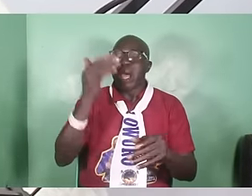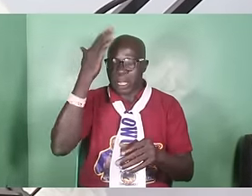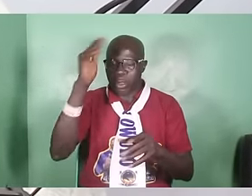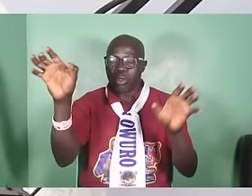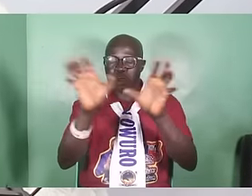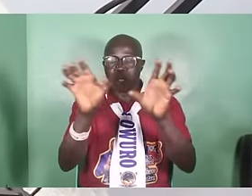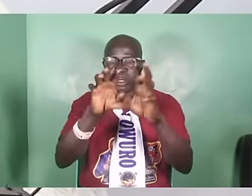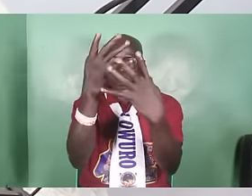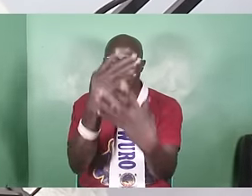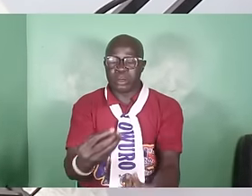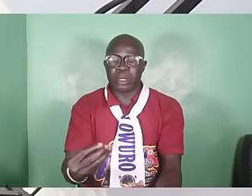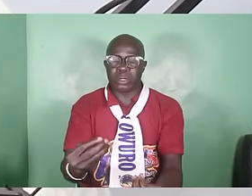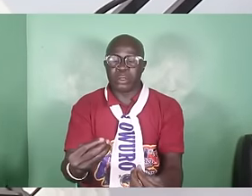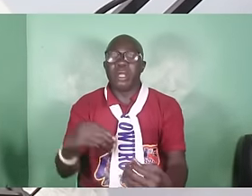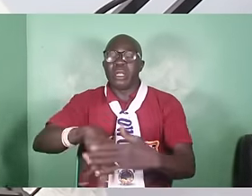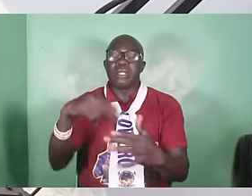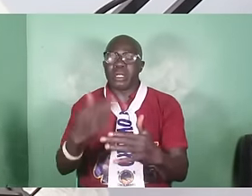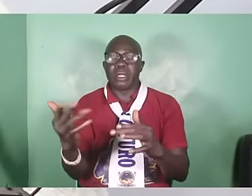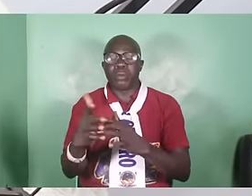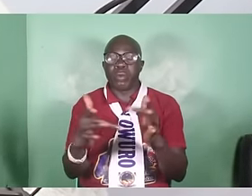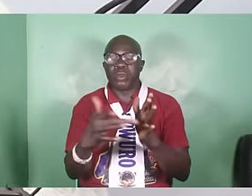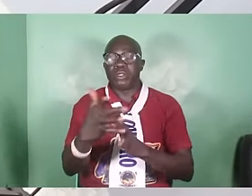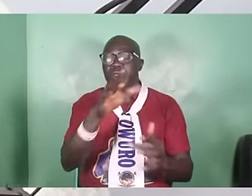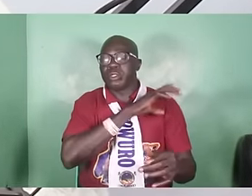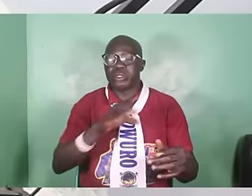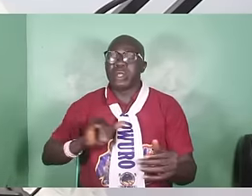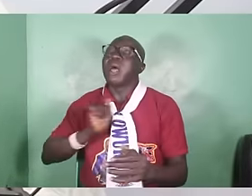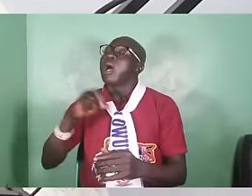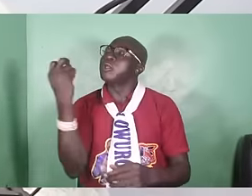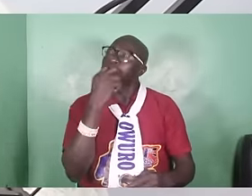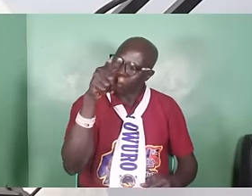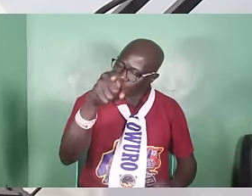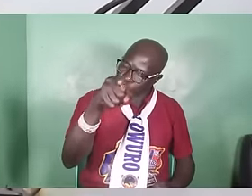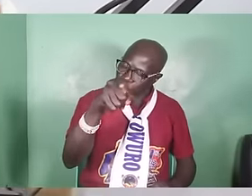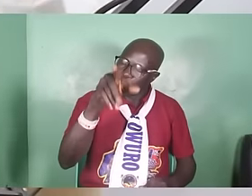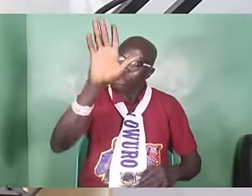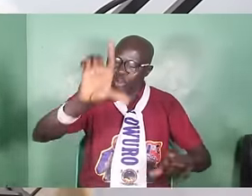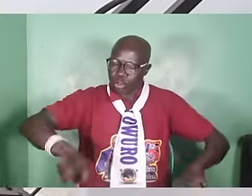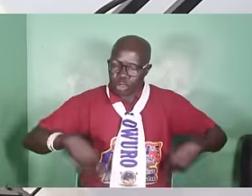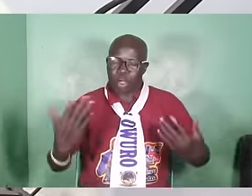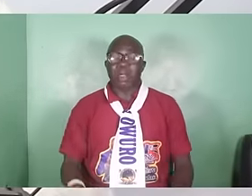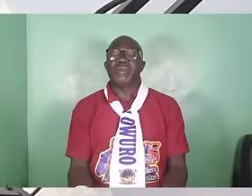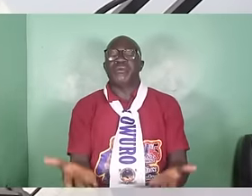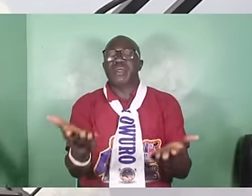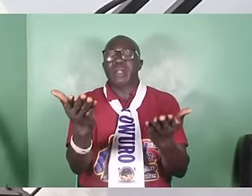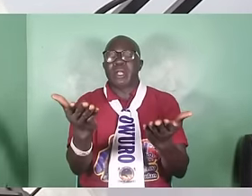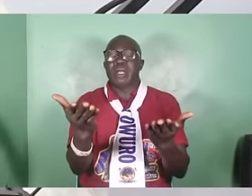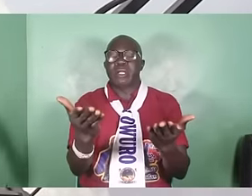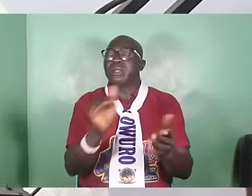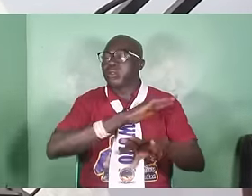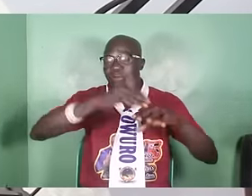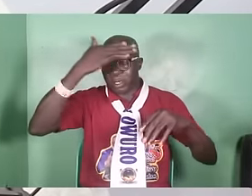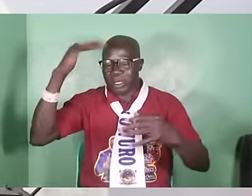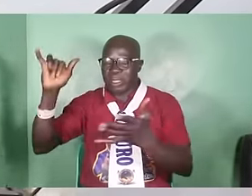your case must be settled. In the name of Jesus, I declare to you that your love will